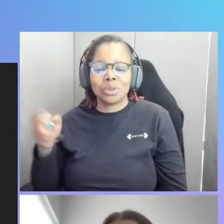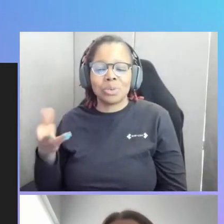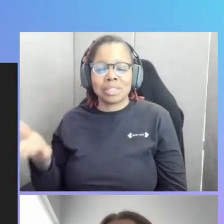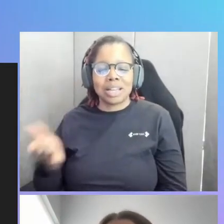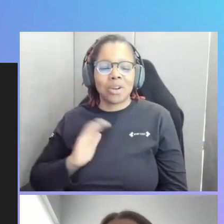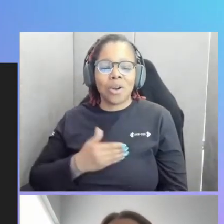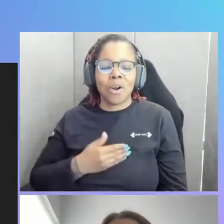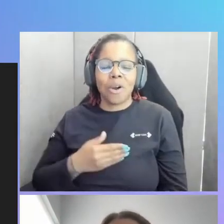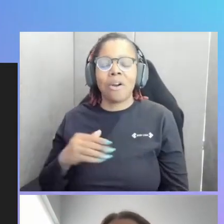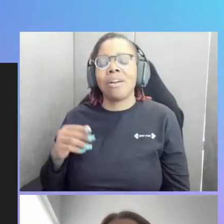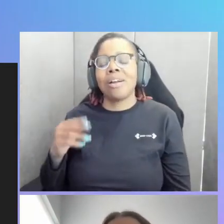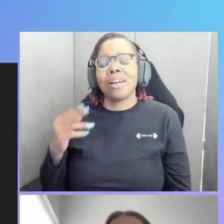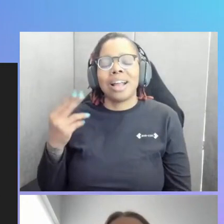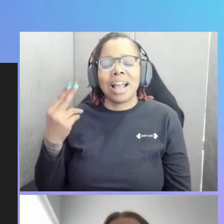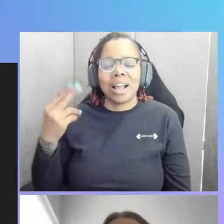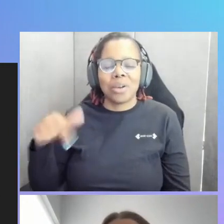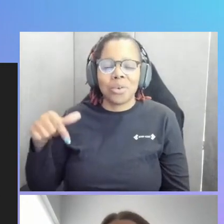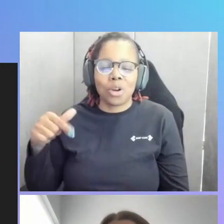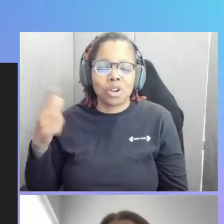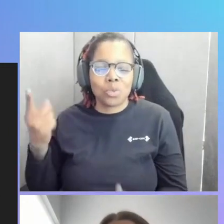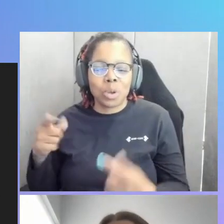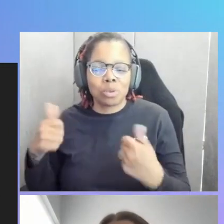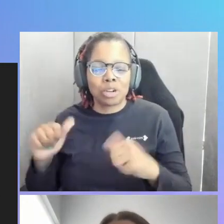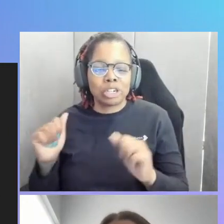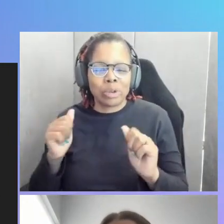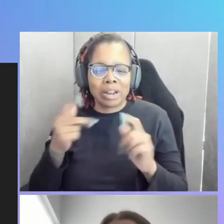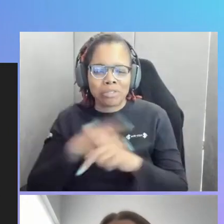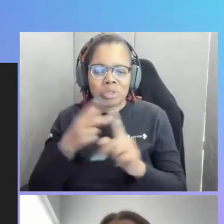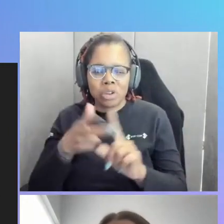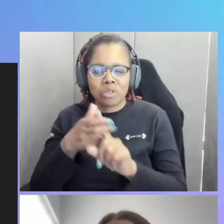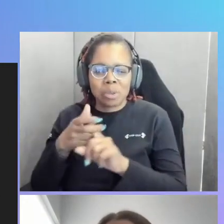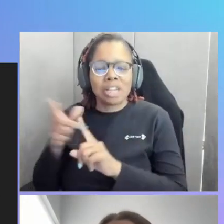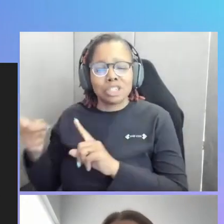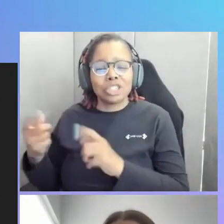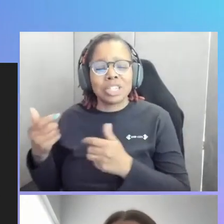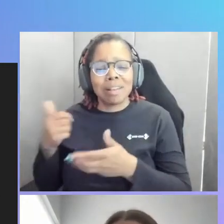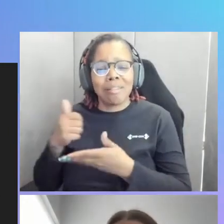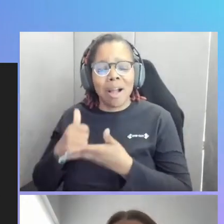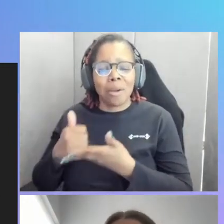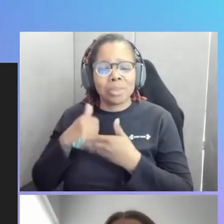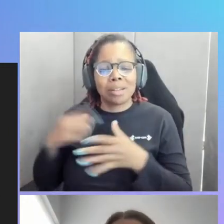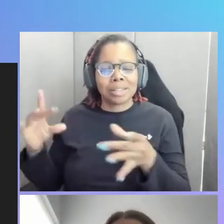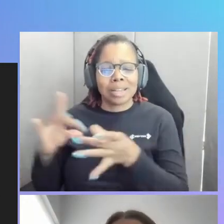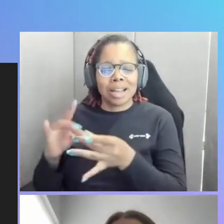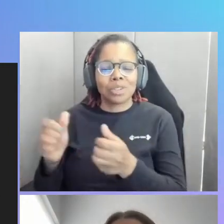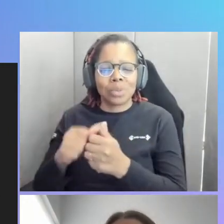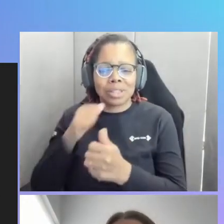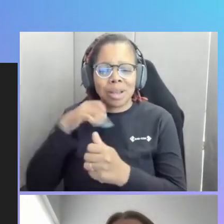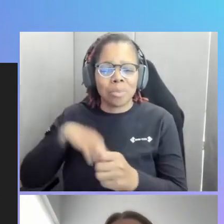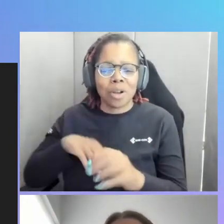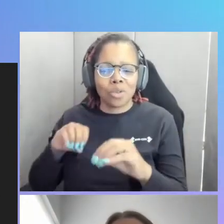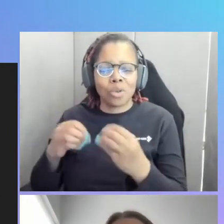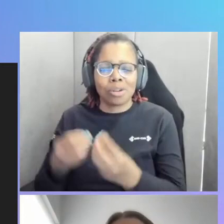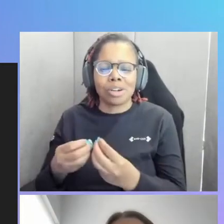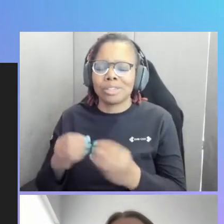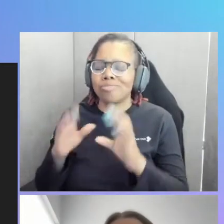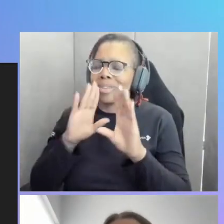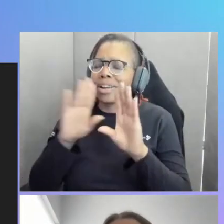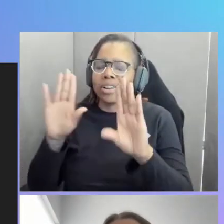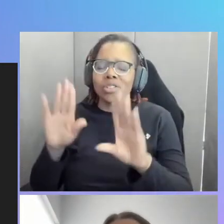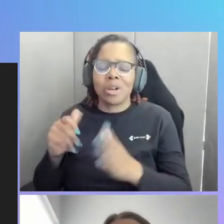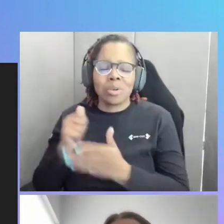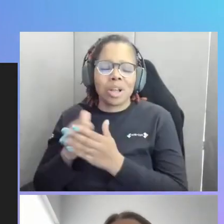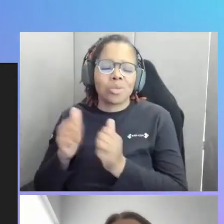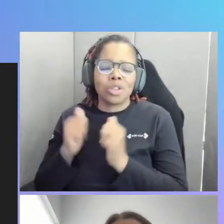trying to figure out the recruitment for the study. And she connected us with this nonprofit who was just incredible and really helped with all aspects of the recruitment.